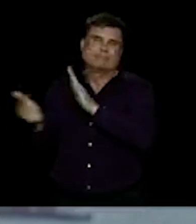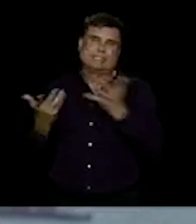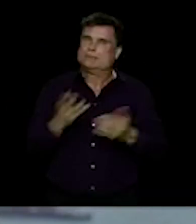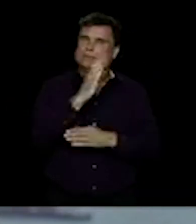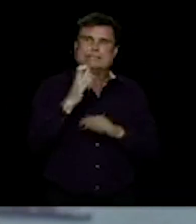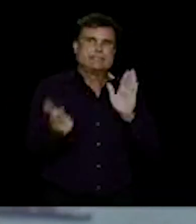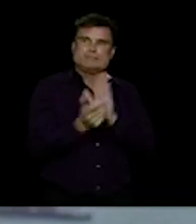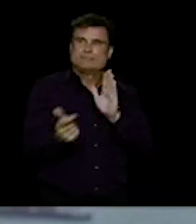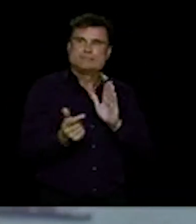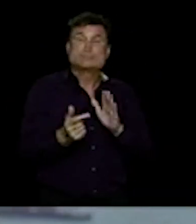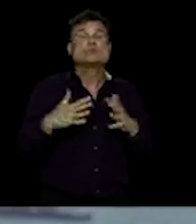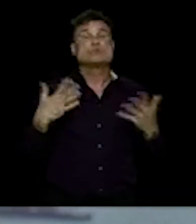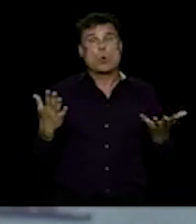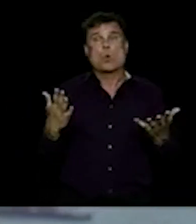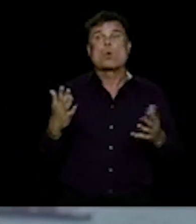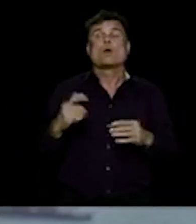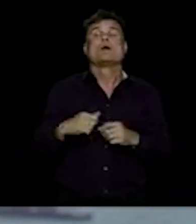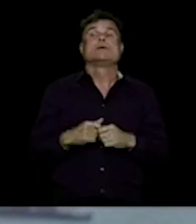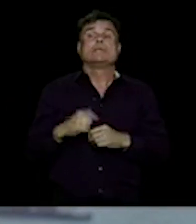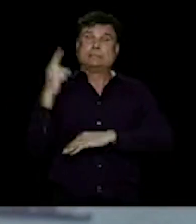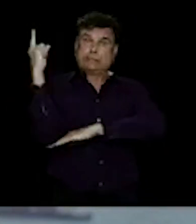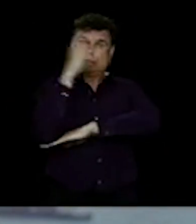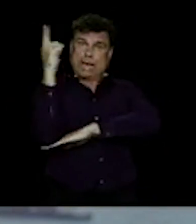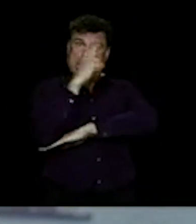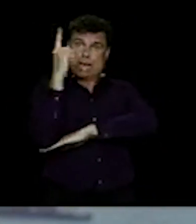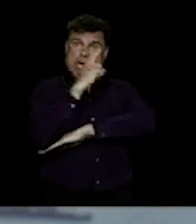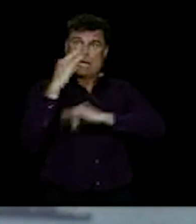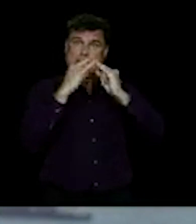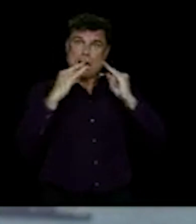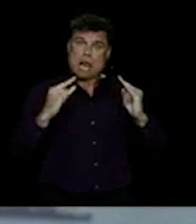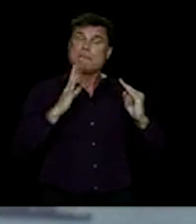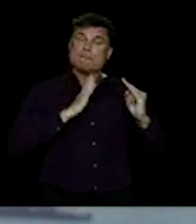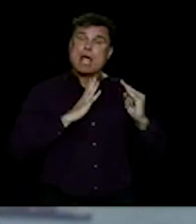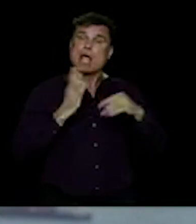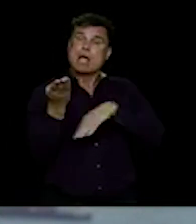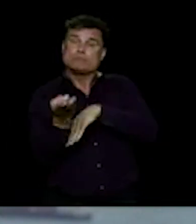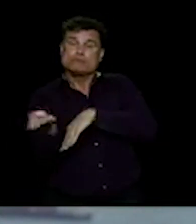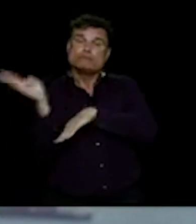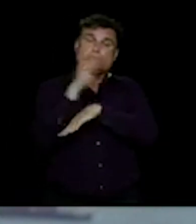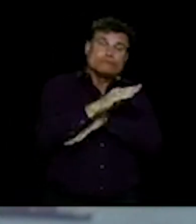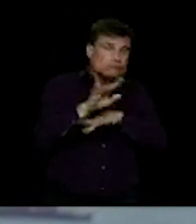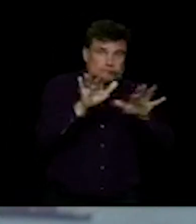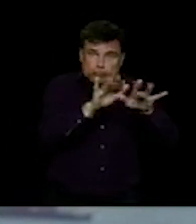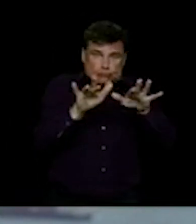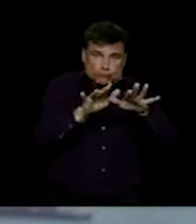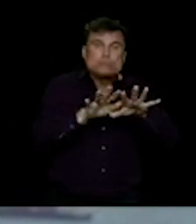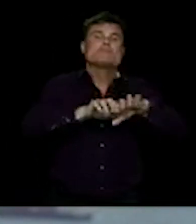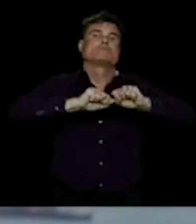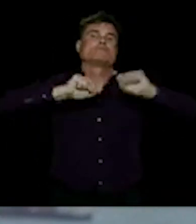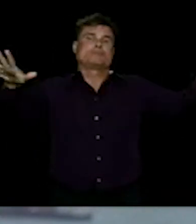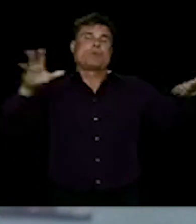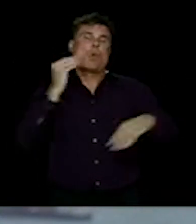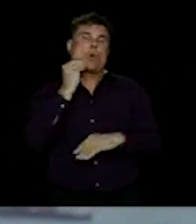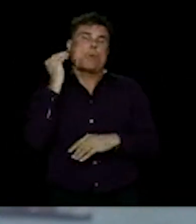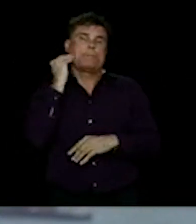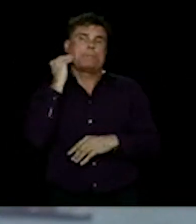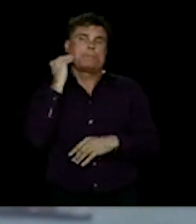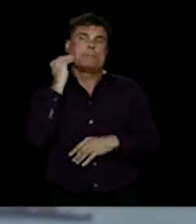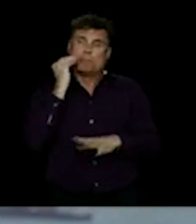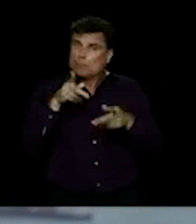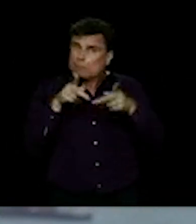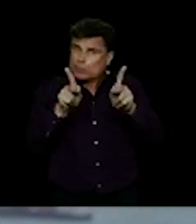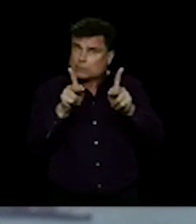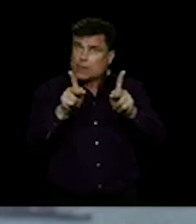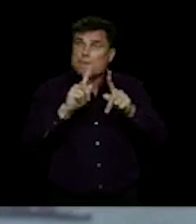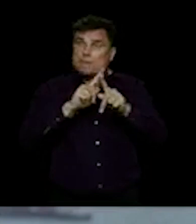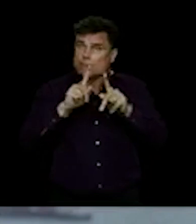that had the extended transmission in Georgia in the U.S. So we have not allowed those for those